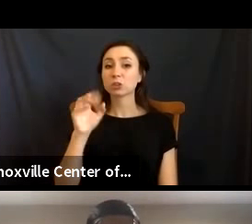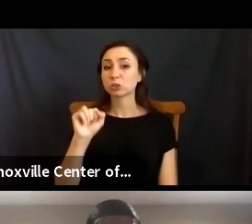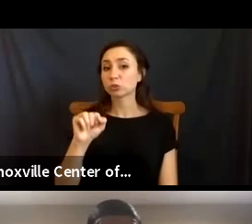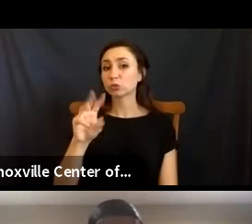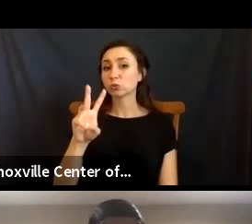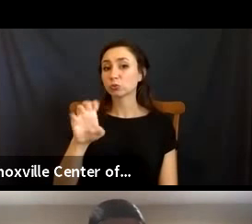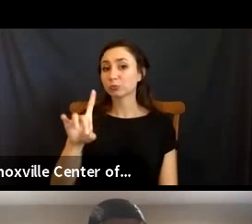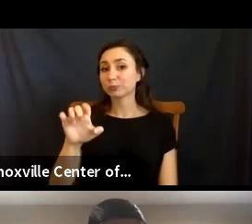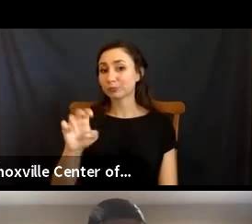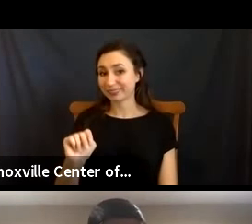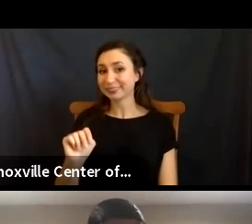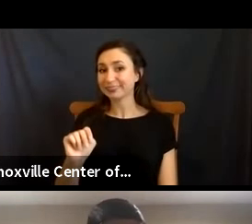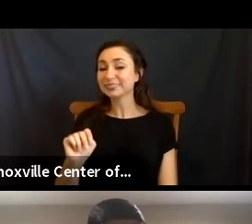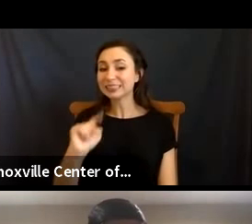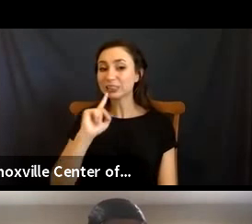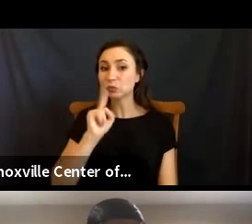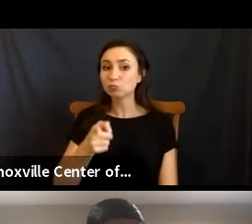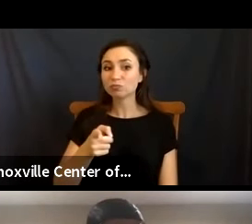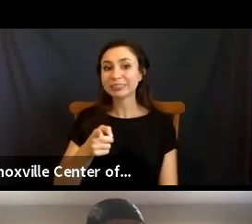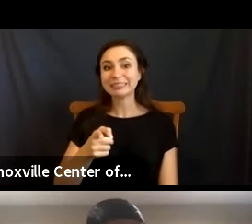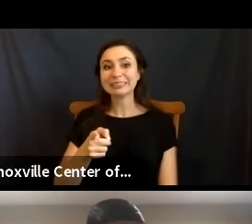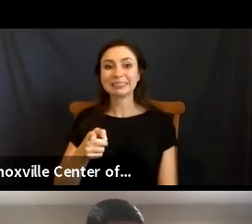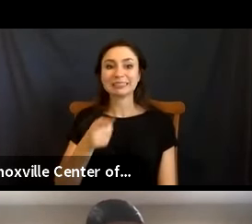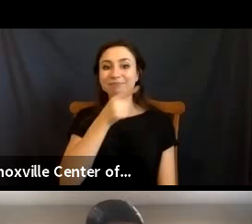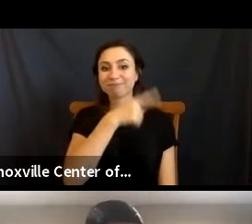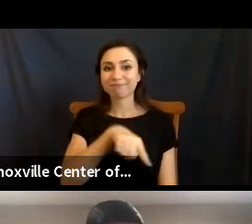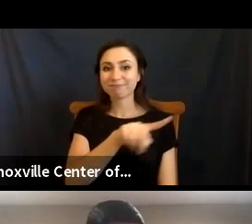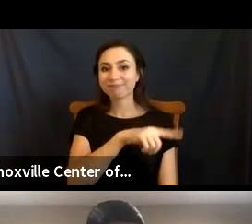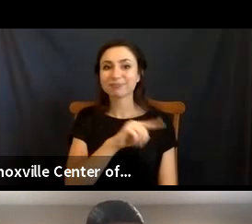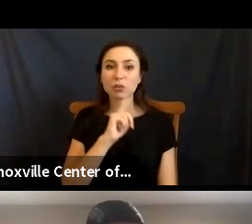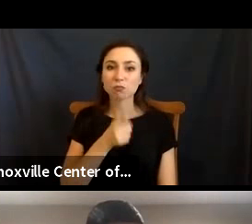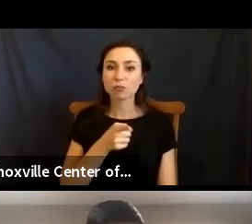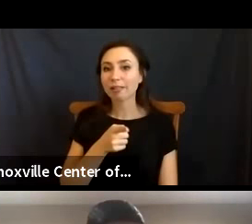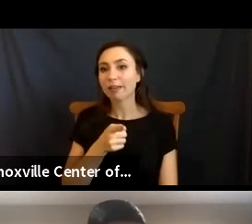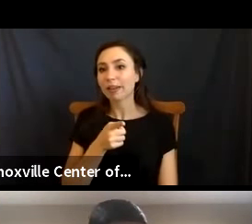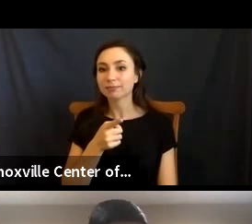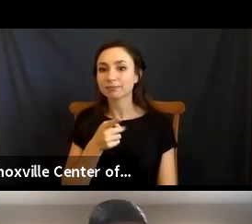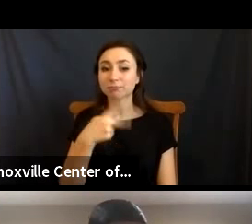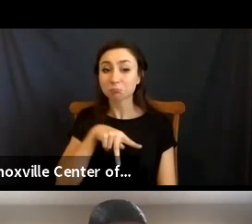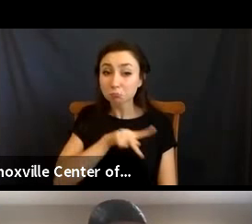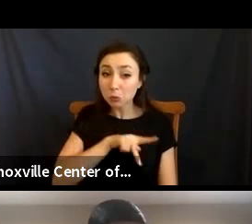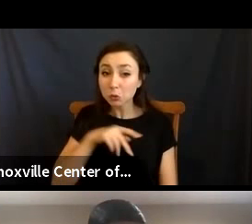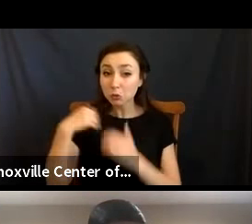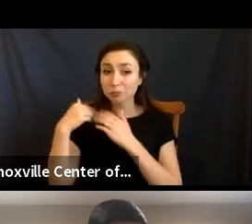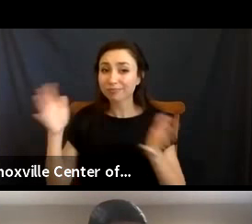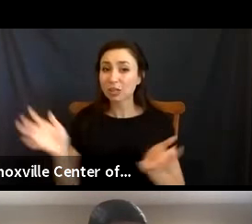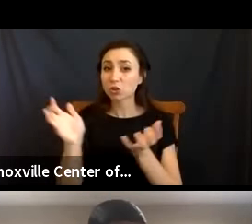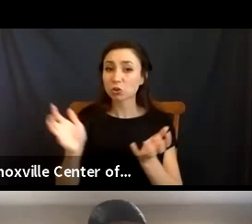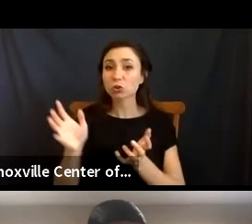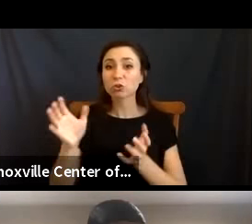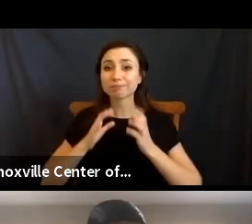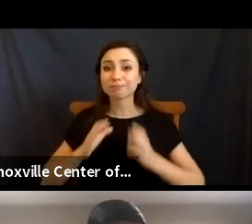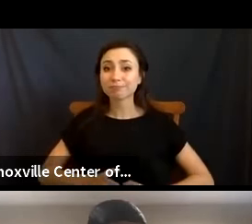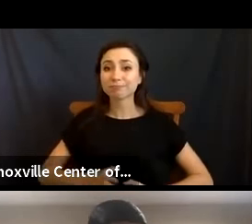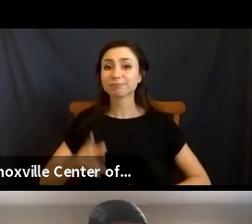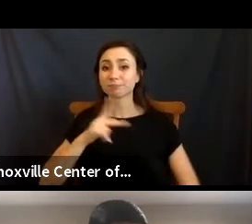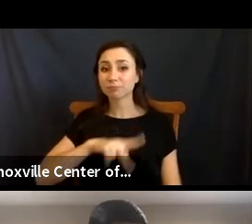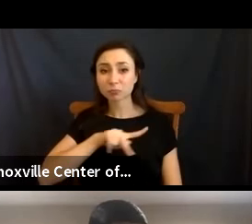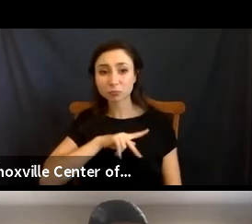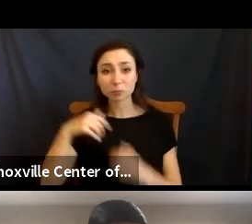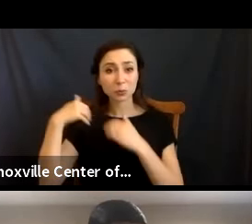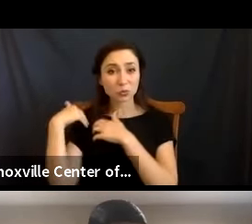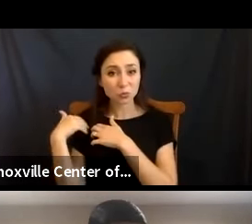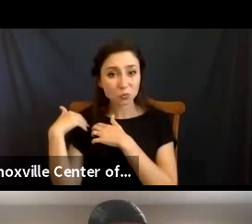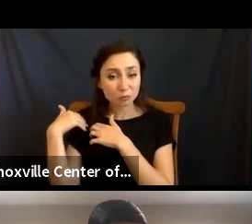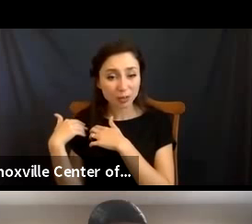laissez-faire, wanted its citizens, encouraged its citizens to take personal responsibility. And so that's what they were hoping for,